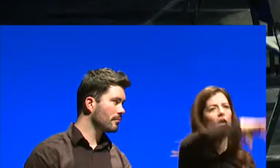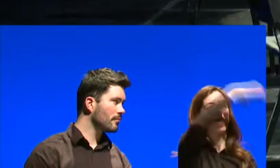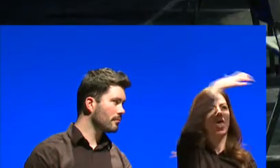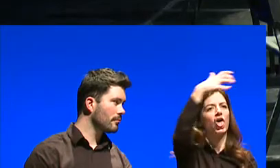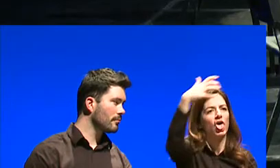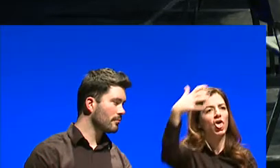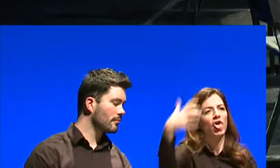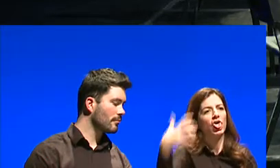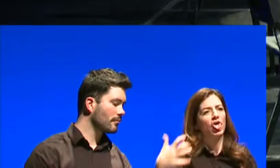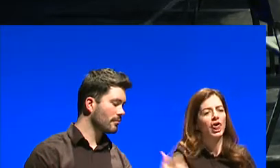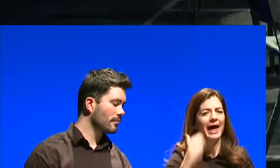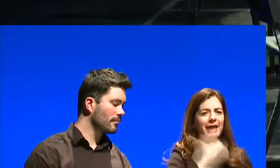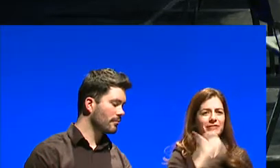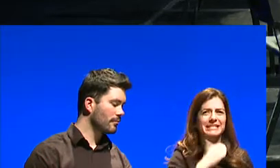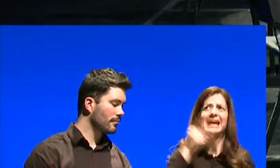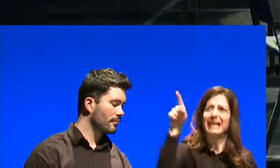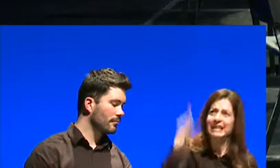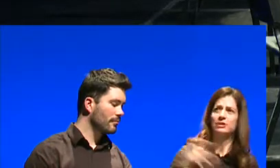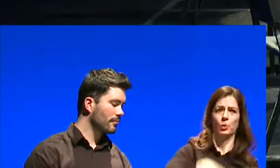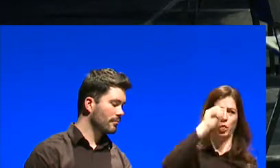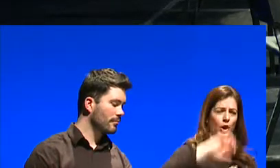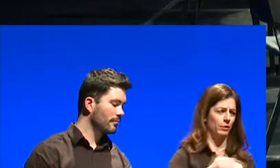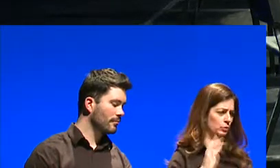He should learn how to cook.